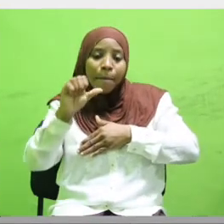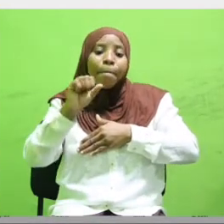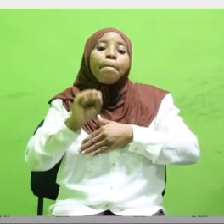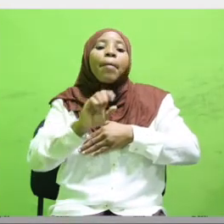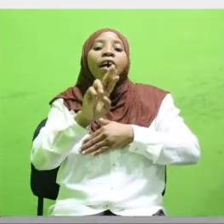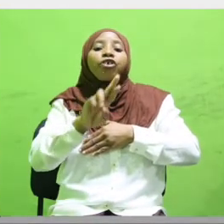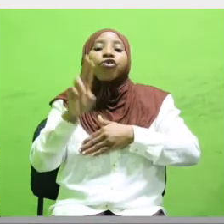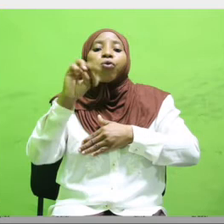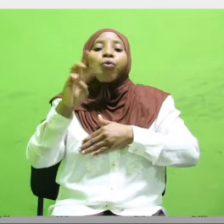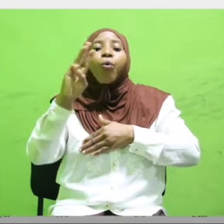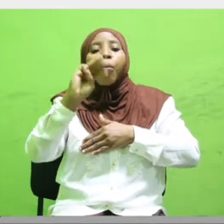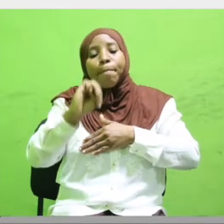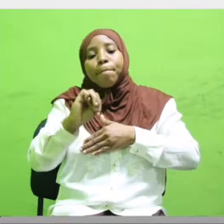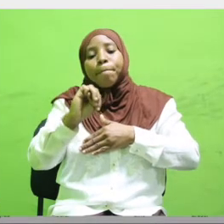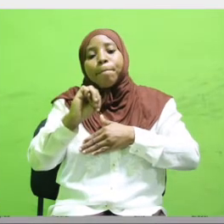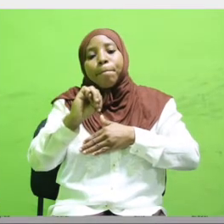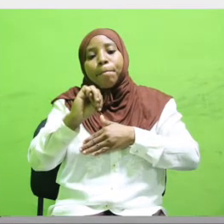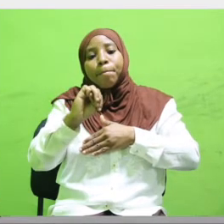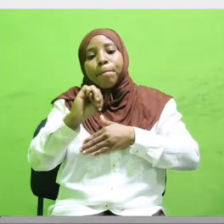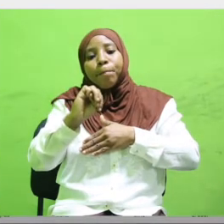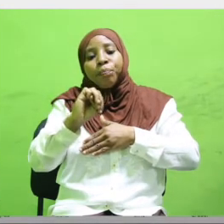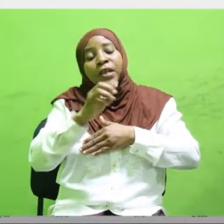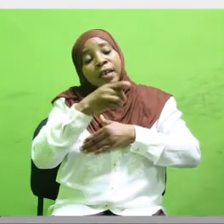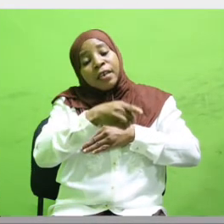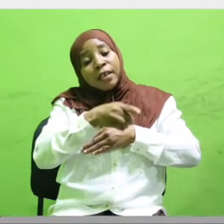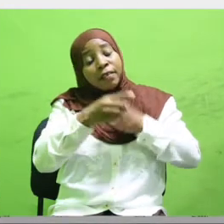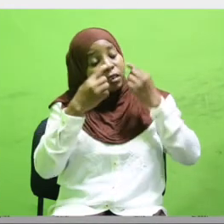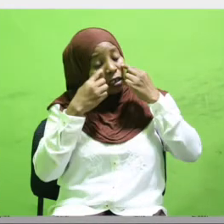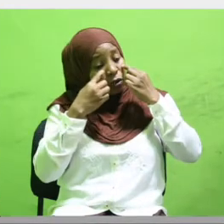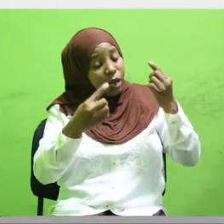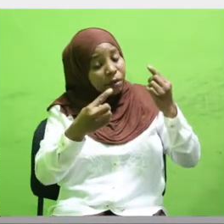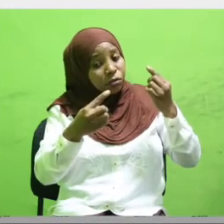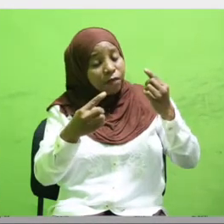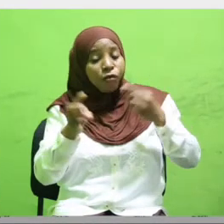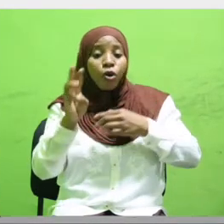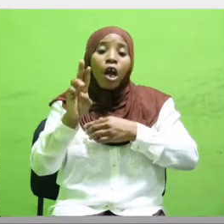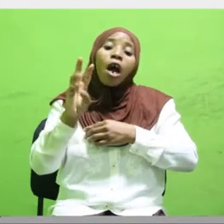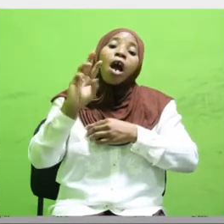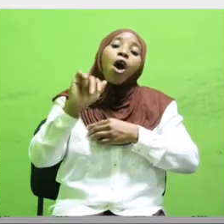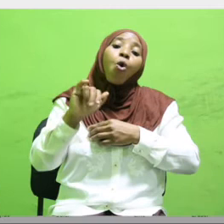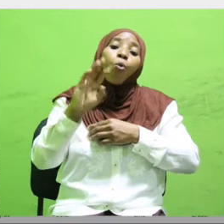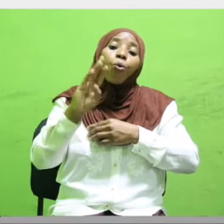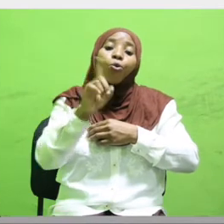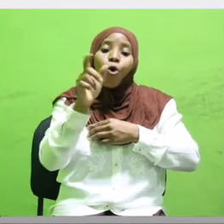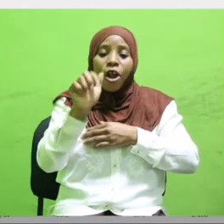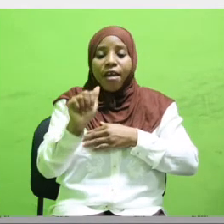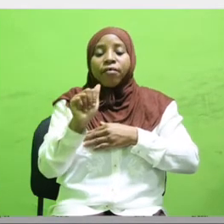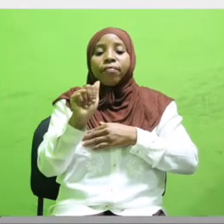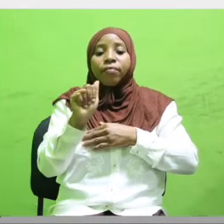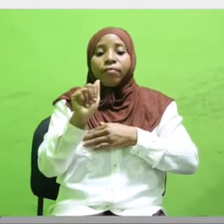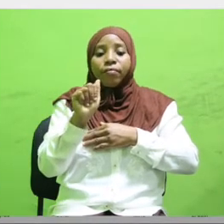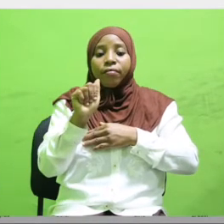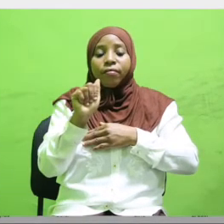when told to draw and label the diagram of a mushroom. So a